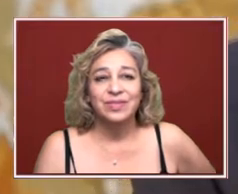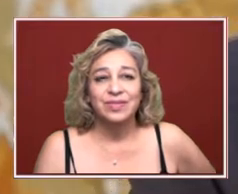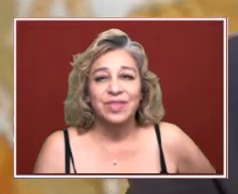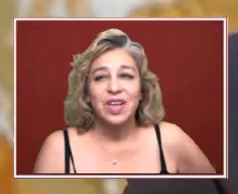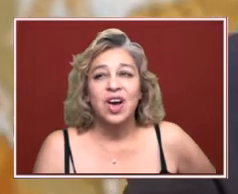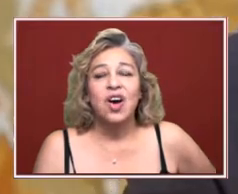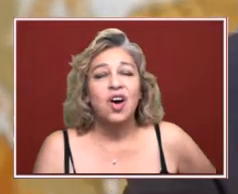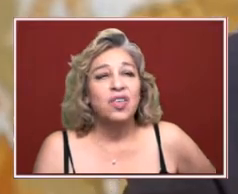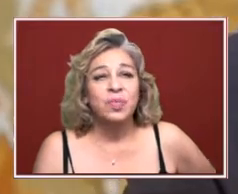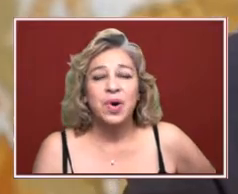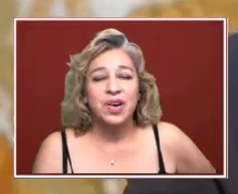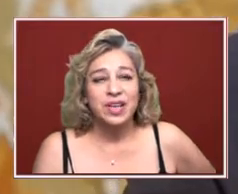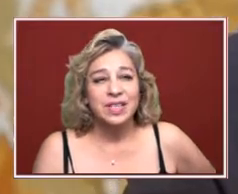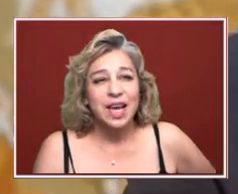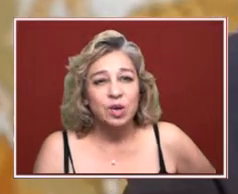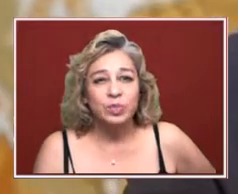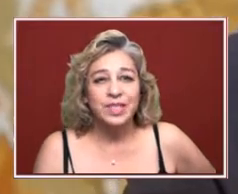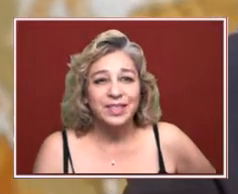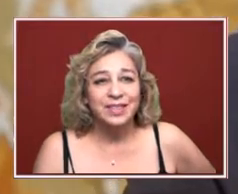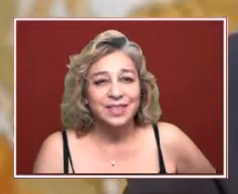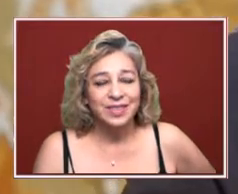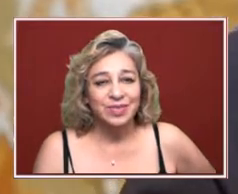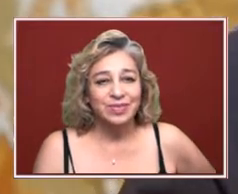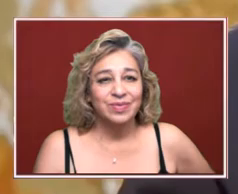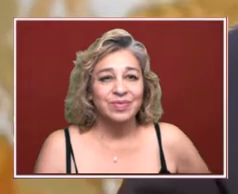partidos. All the parties helped.